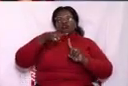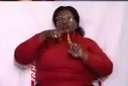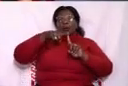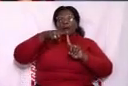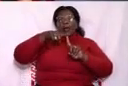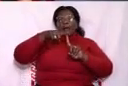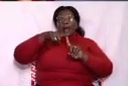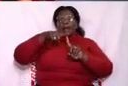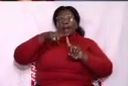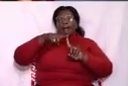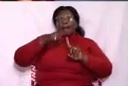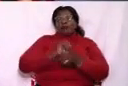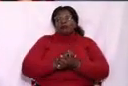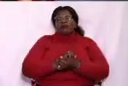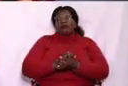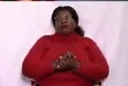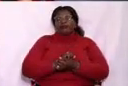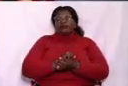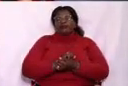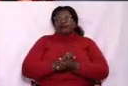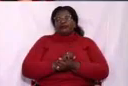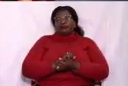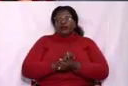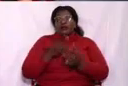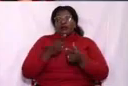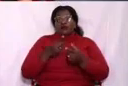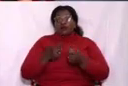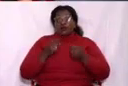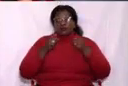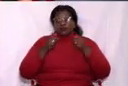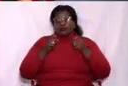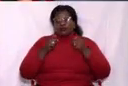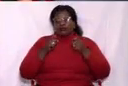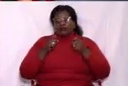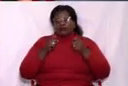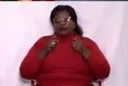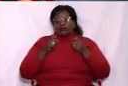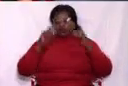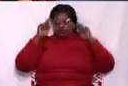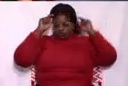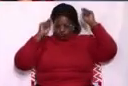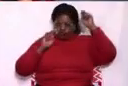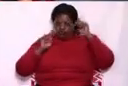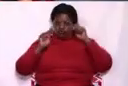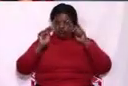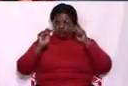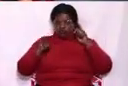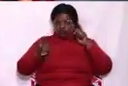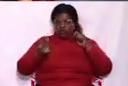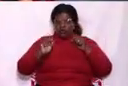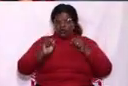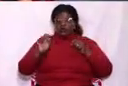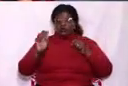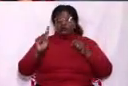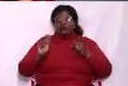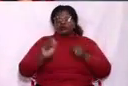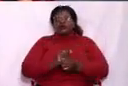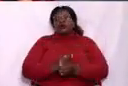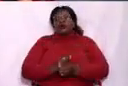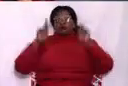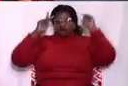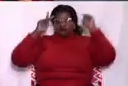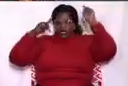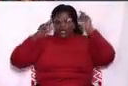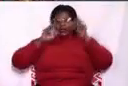I'm a graduate from the University of Nust. Mm-hmm. I have an honors degree in business management,